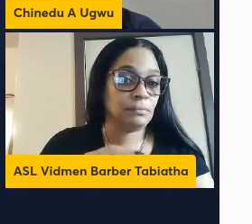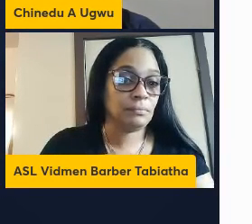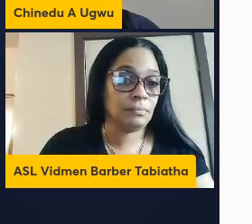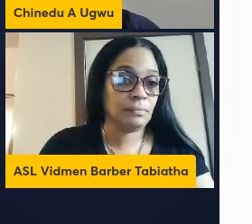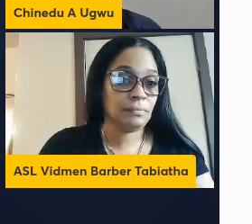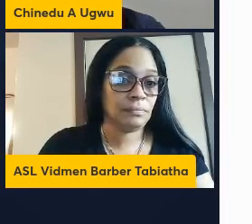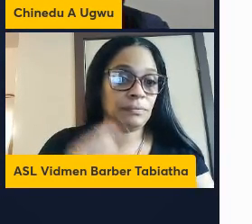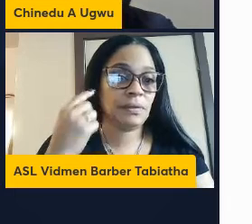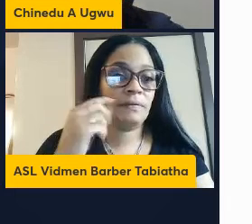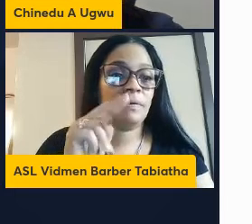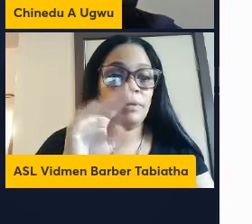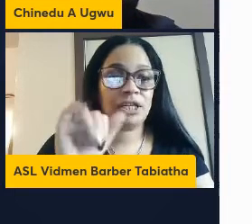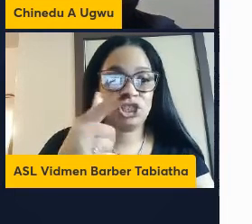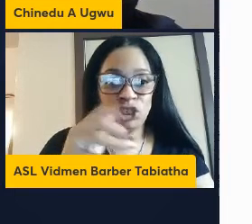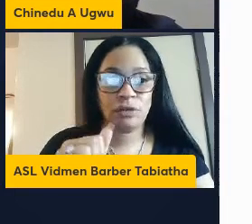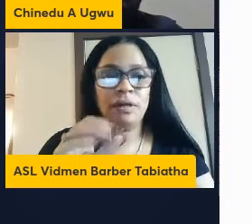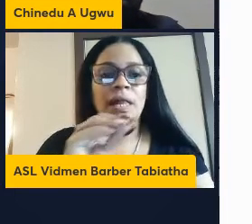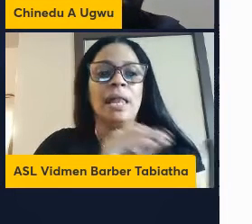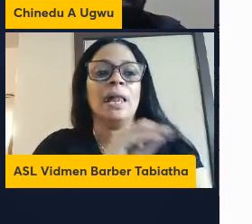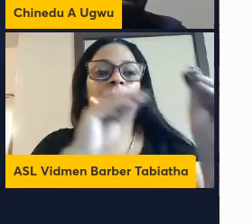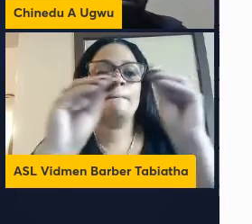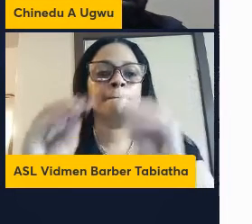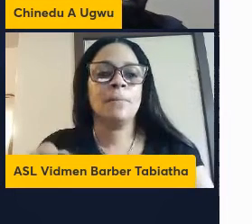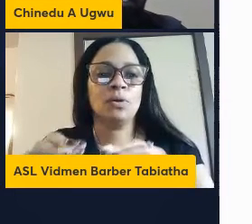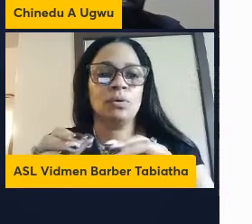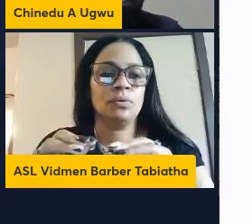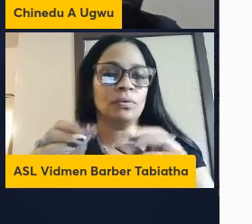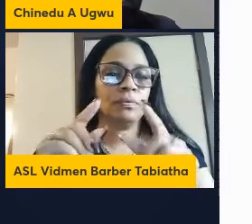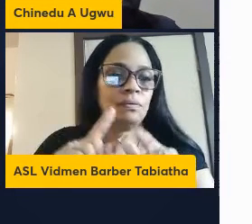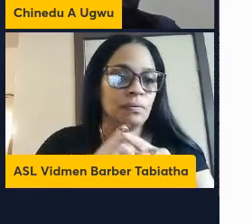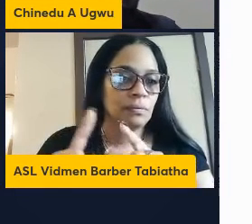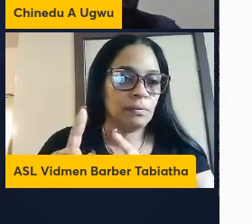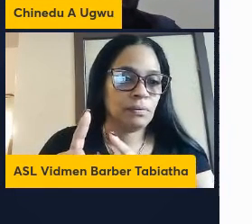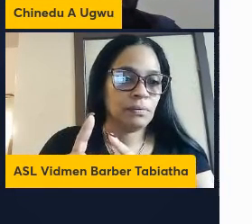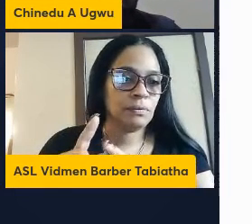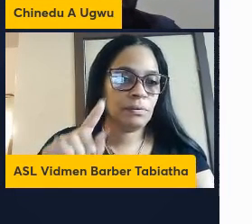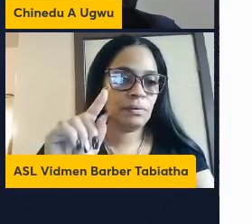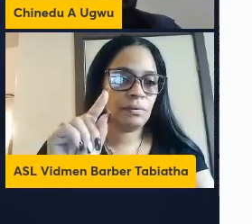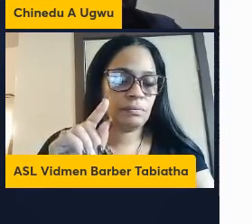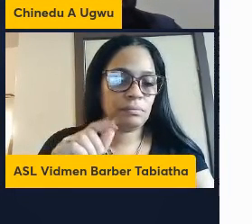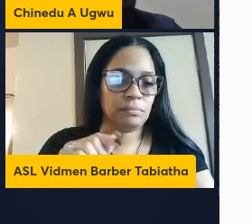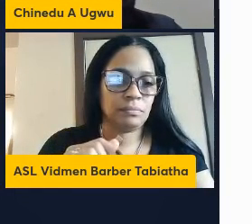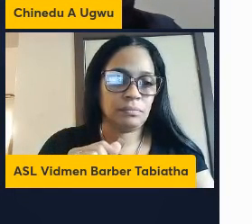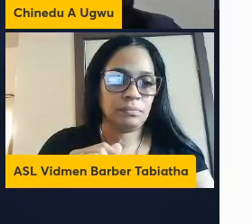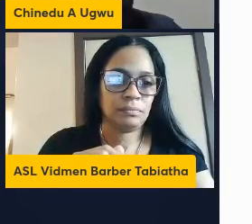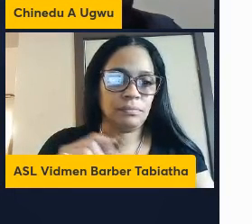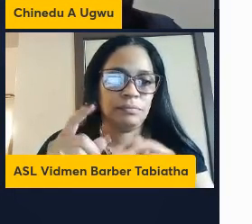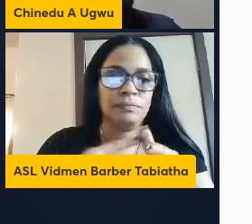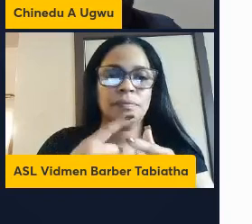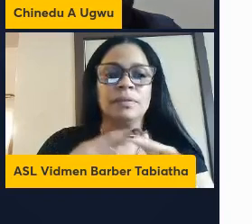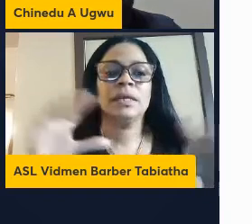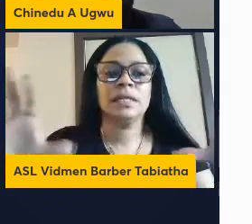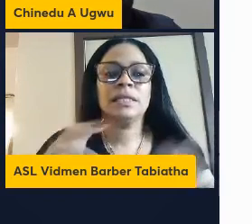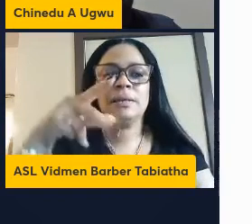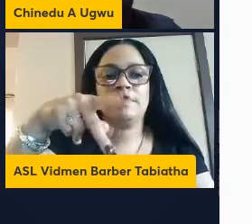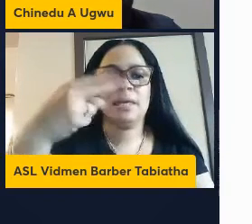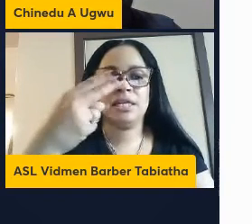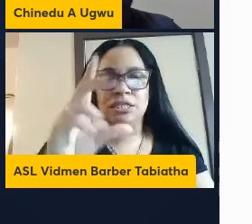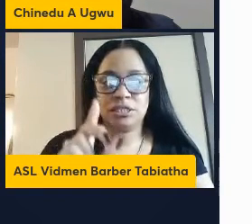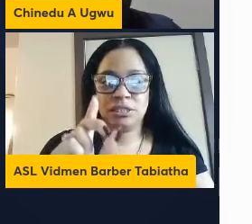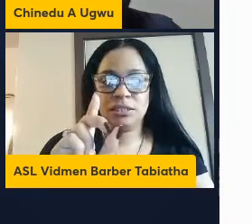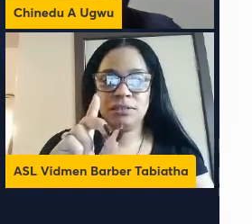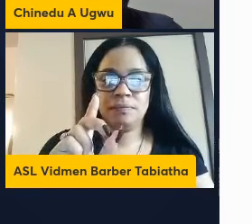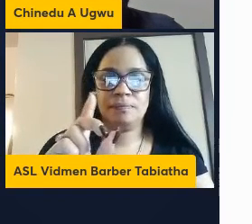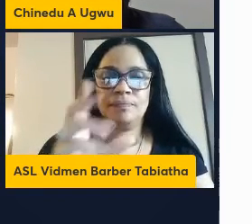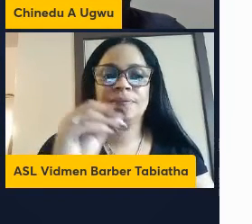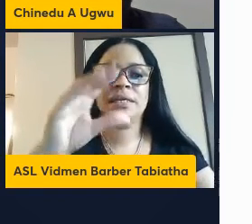So from Nigeria, I moved on to do a master's in immunology at the University of Oxford. And then I did my PhD in